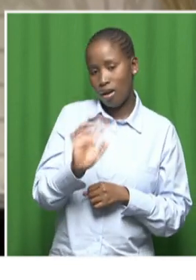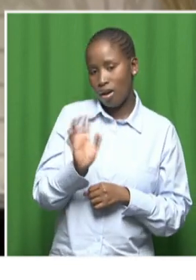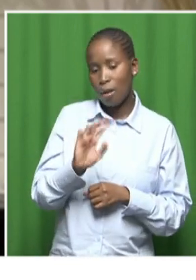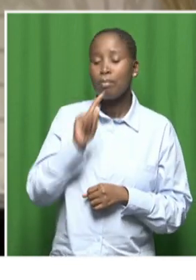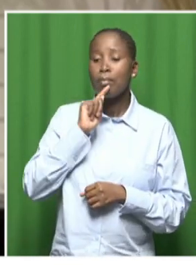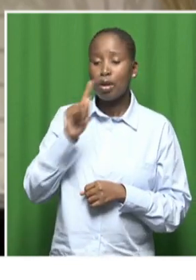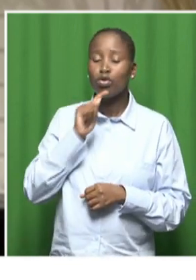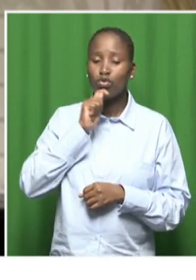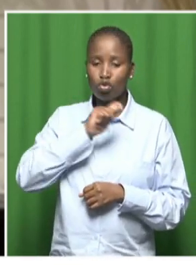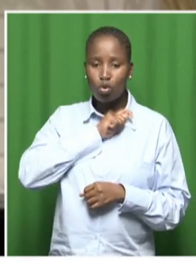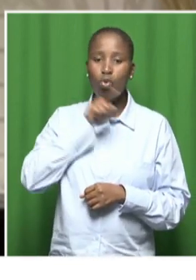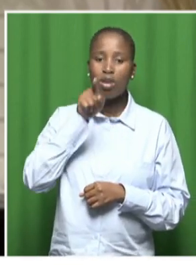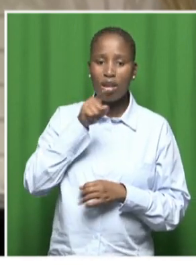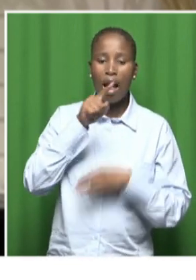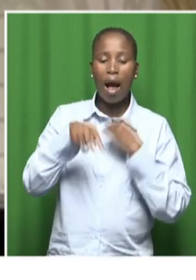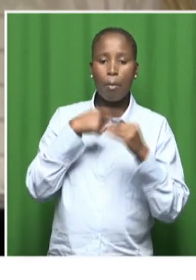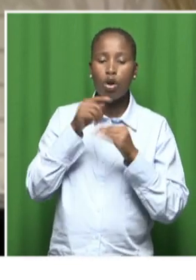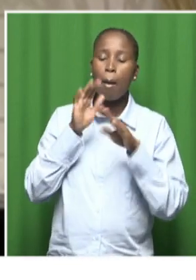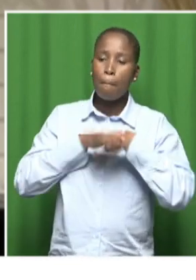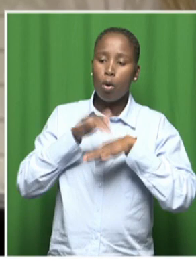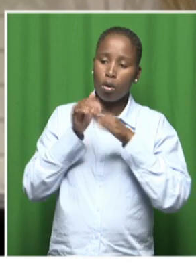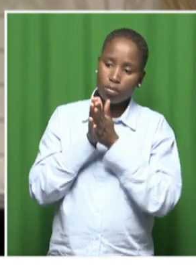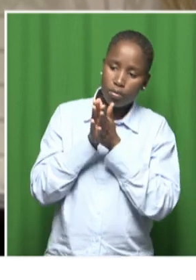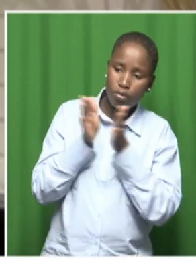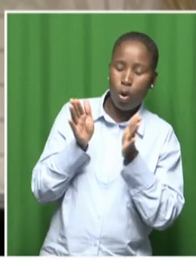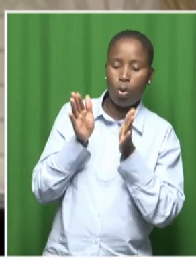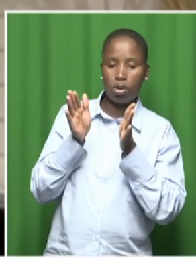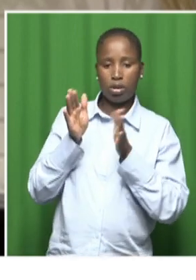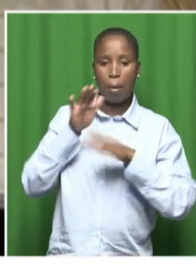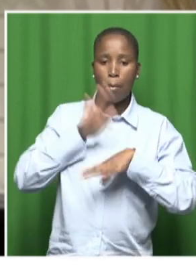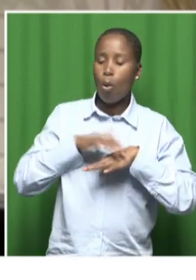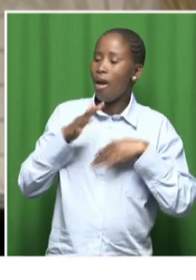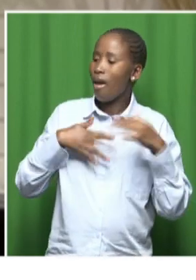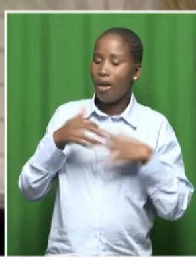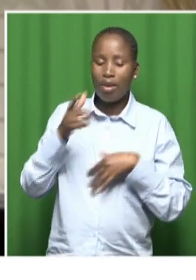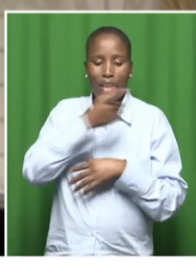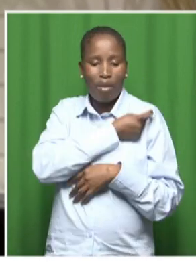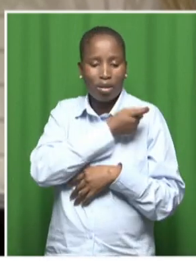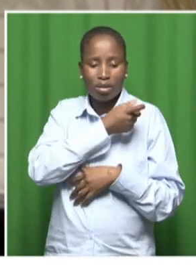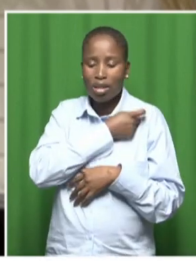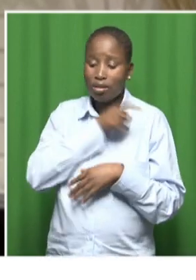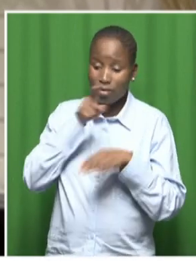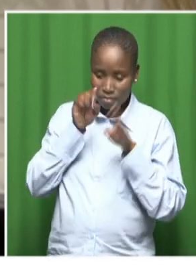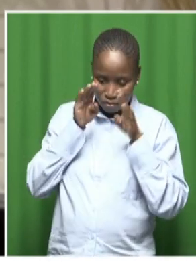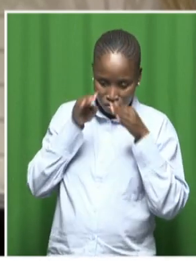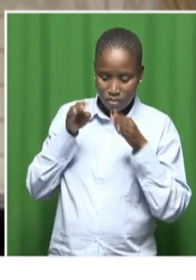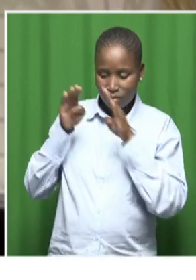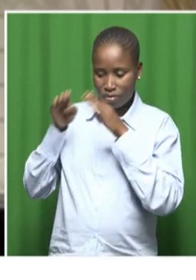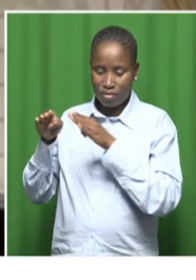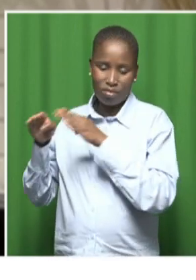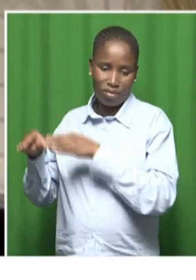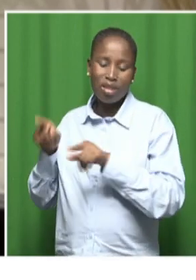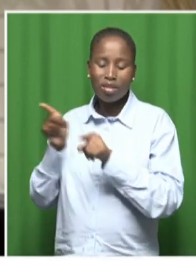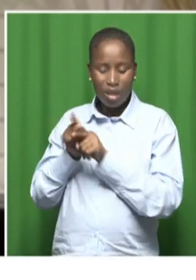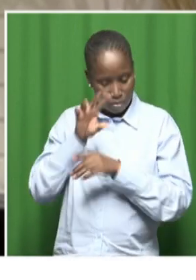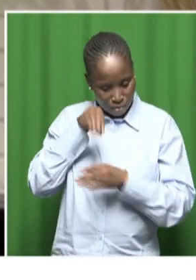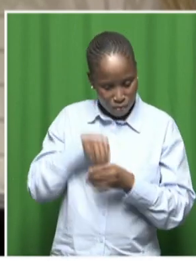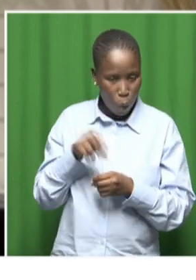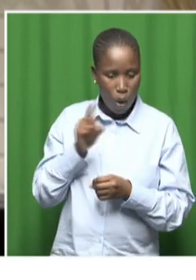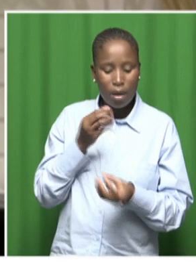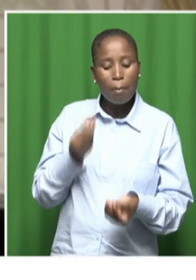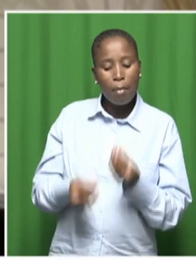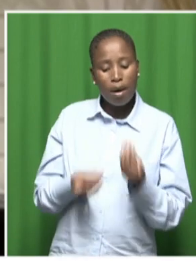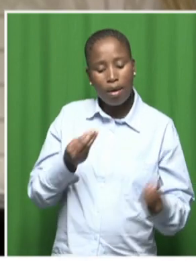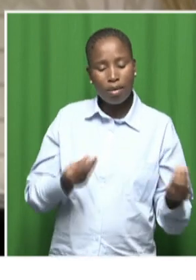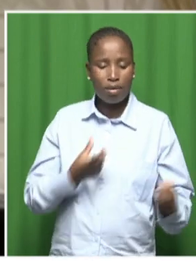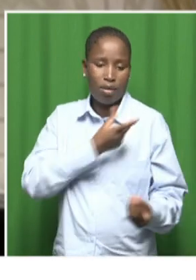it's about broader strengthening of the system on any vaccination, and particularly routine childhood immunizations, which are so important